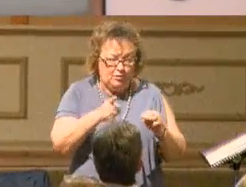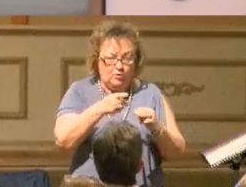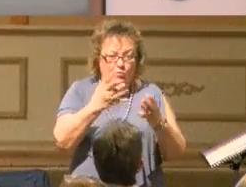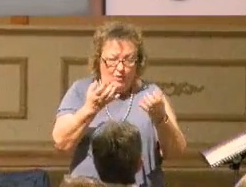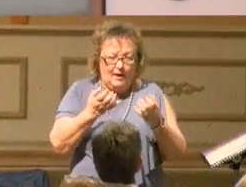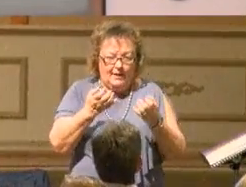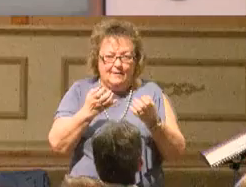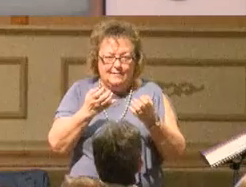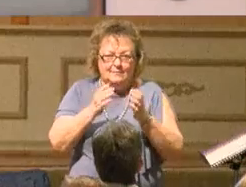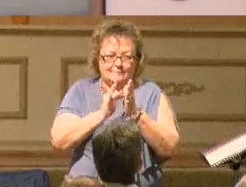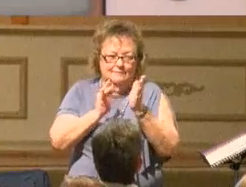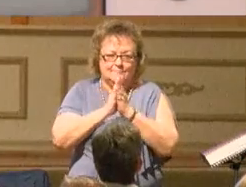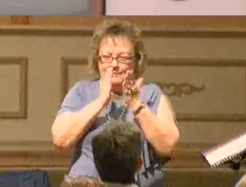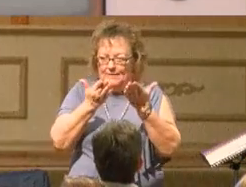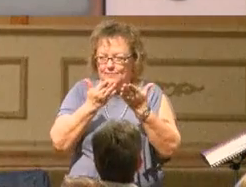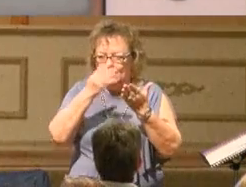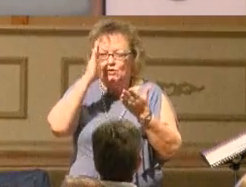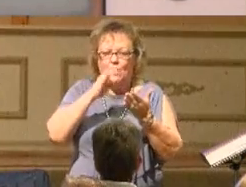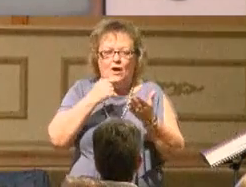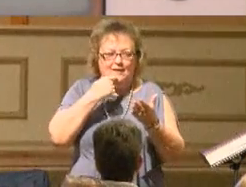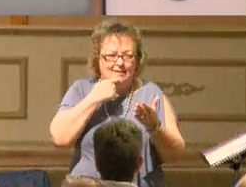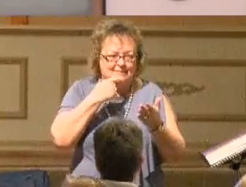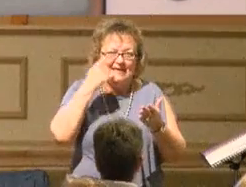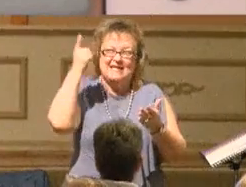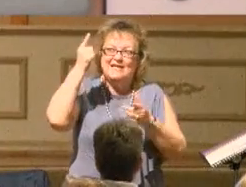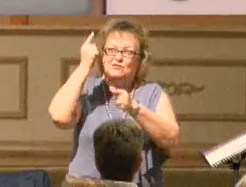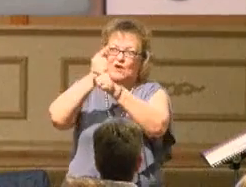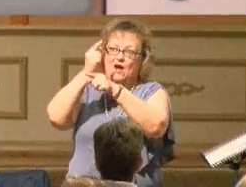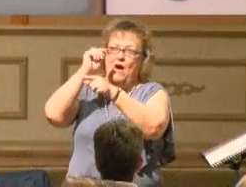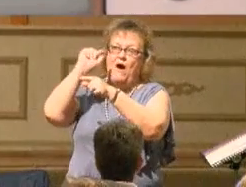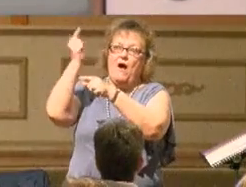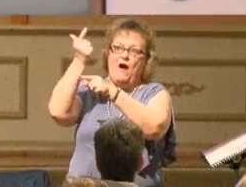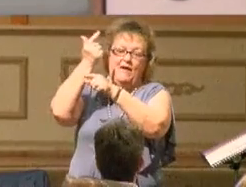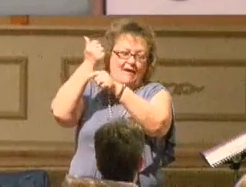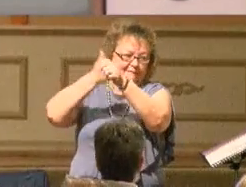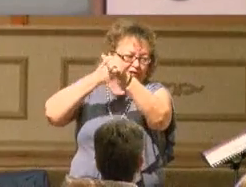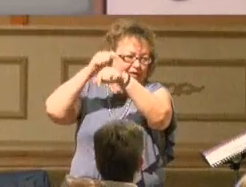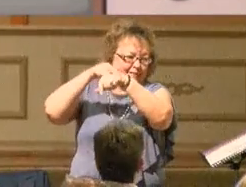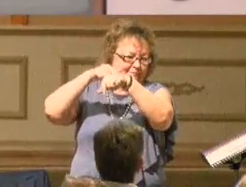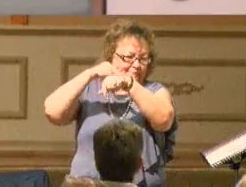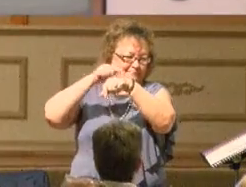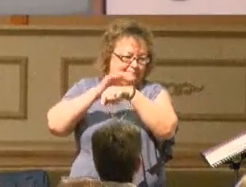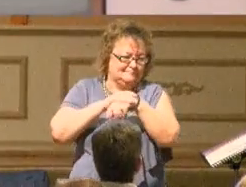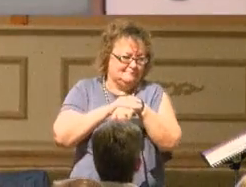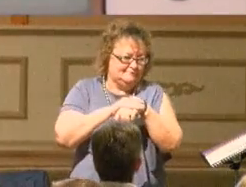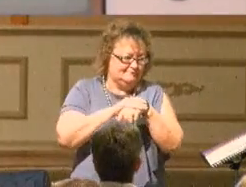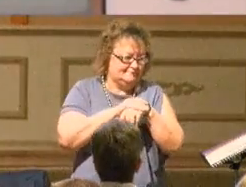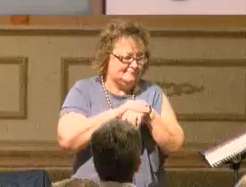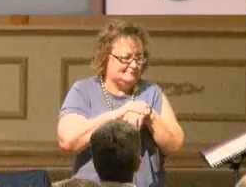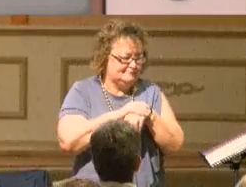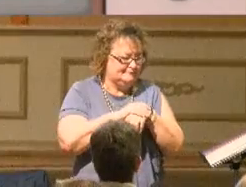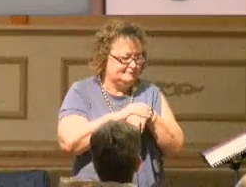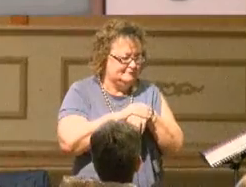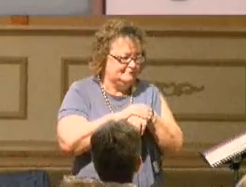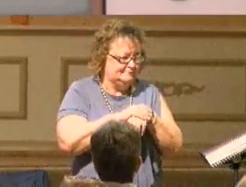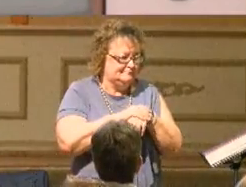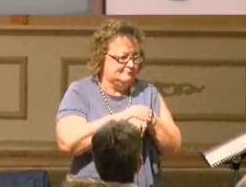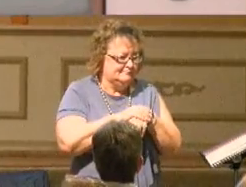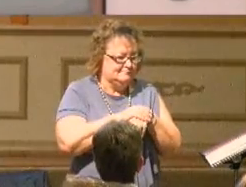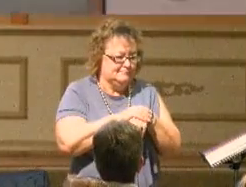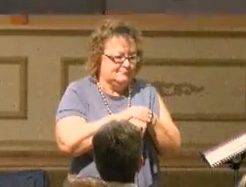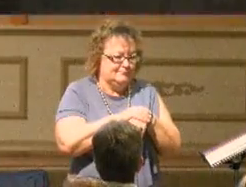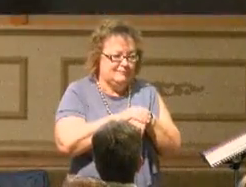map. Better see what God has to say, because He is right every time. Every time.